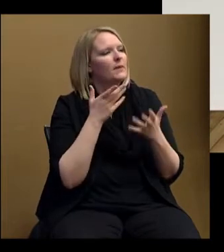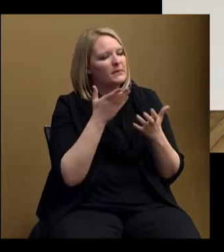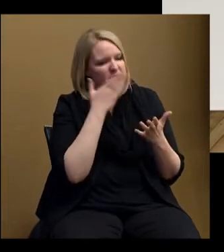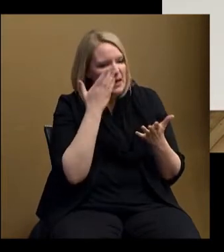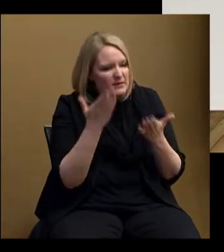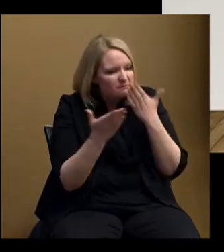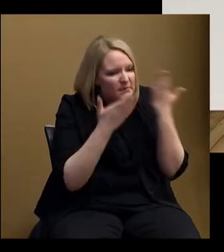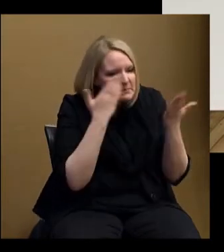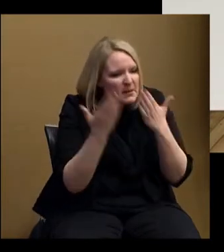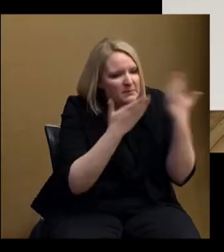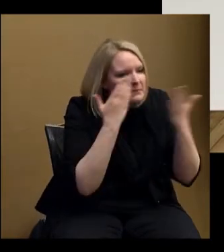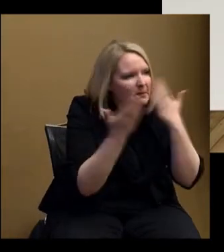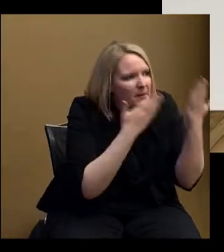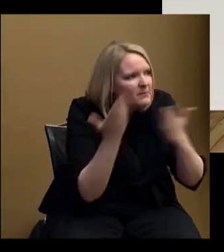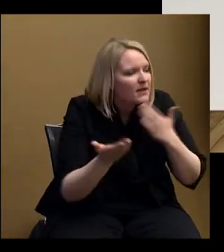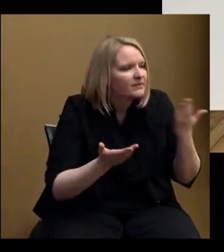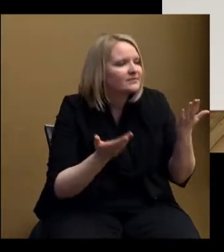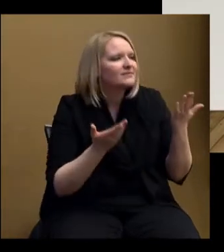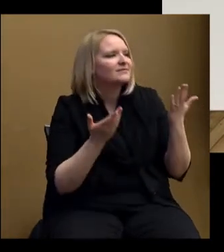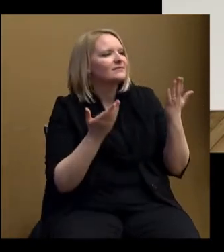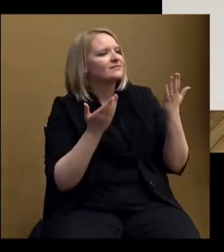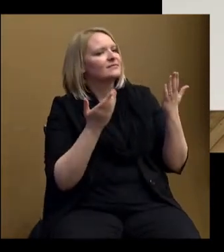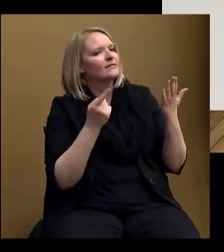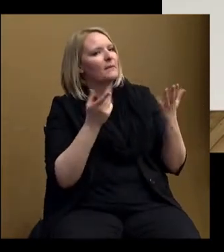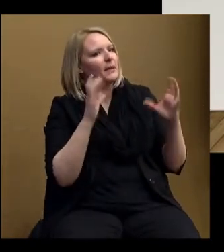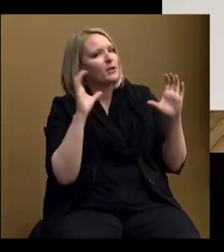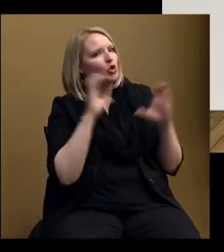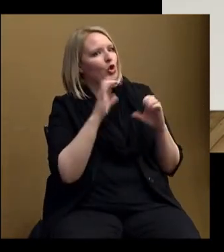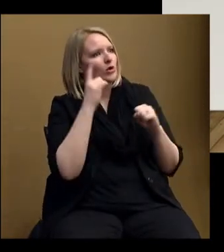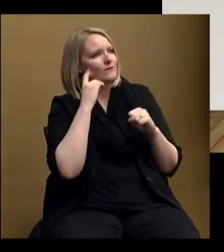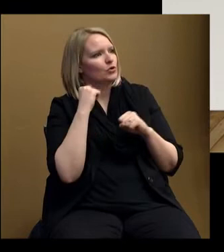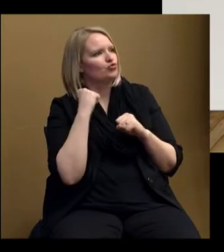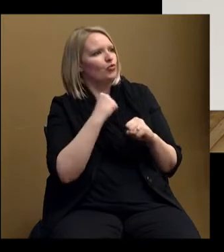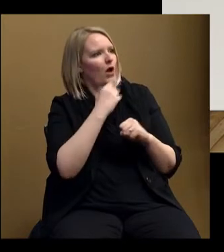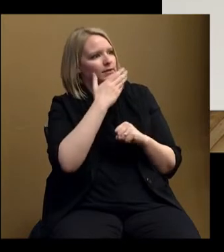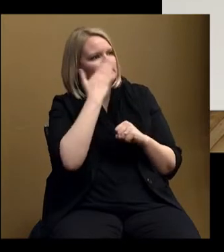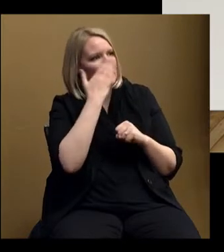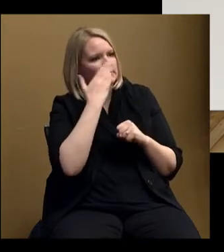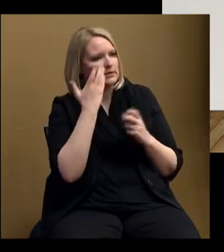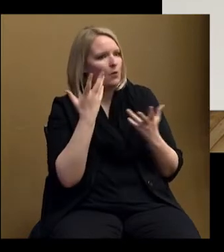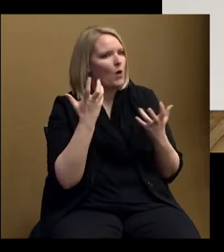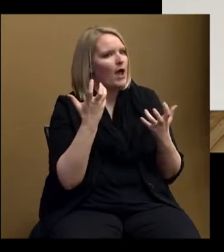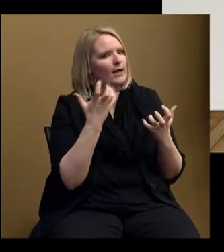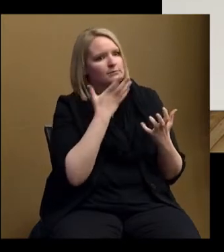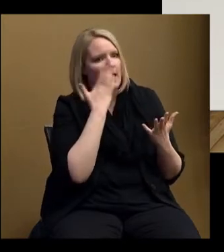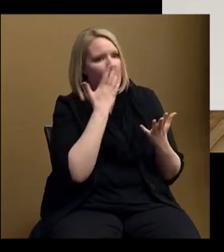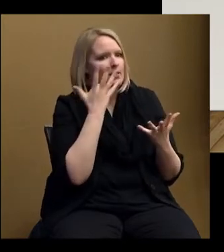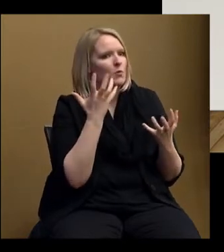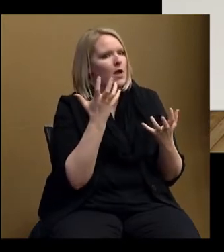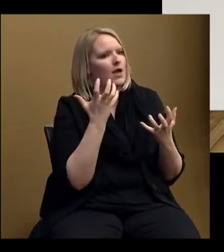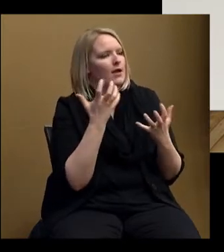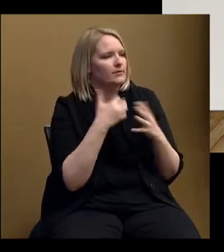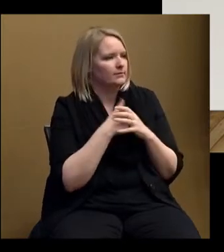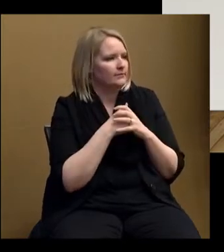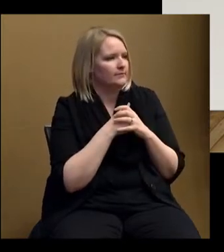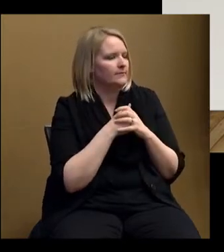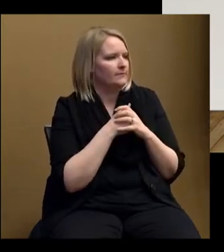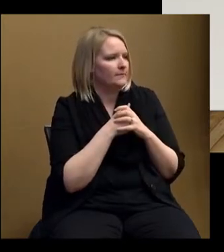things obsessively, and they may seek strong odors. Okay?